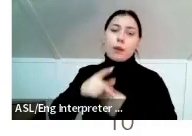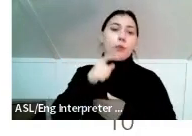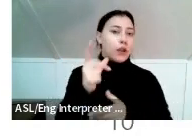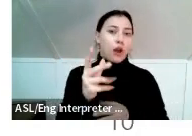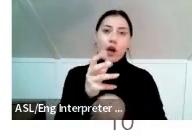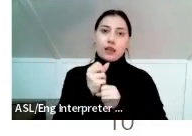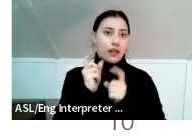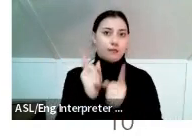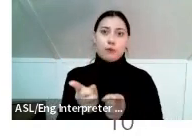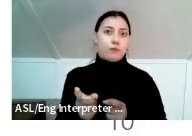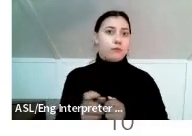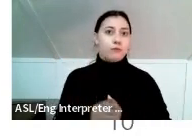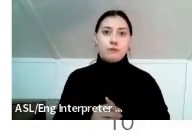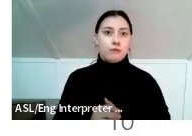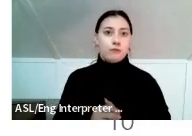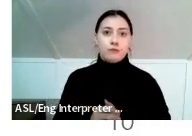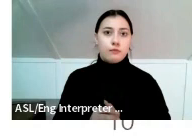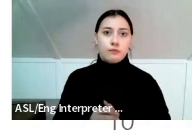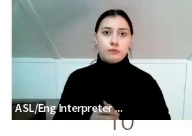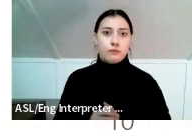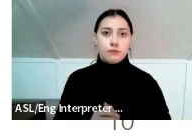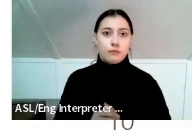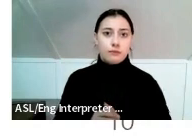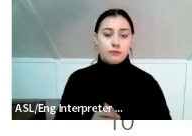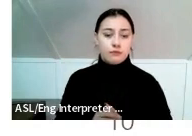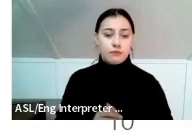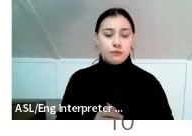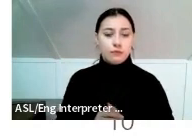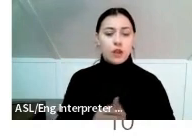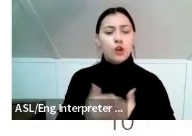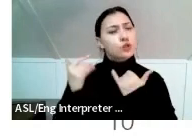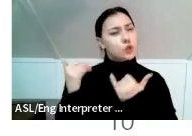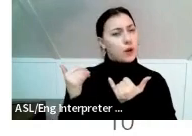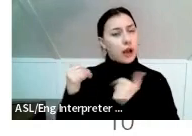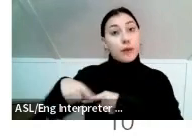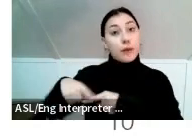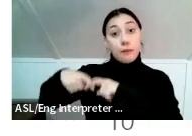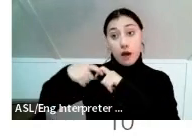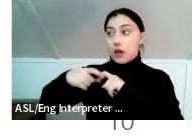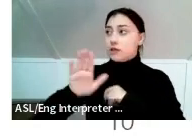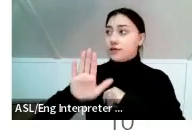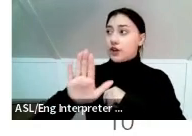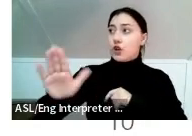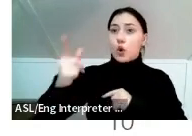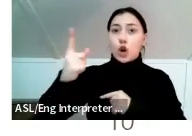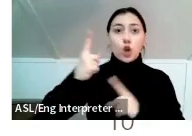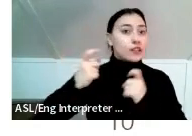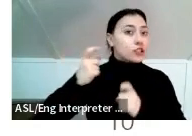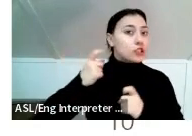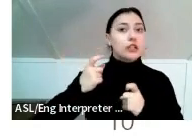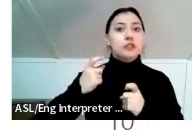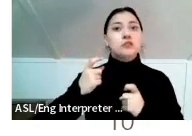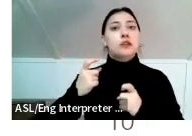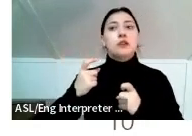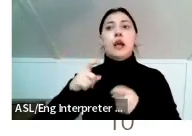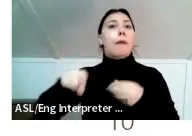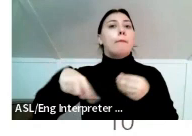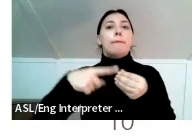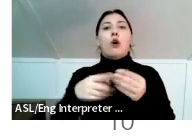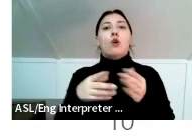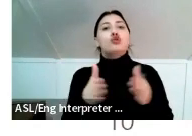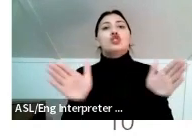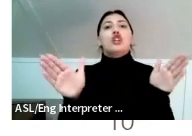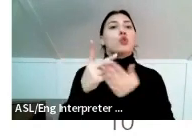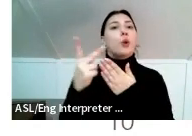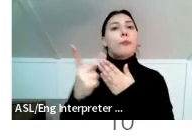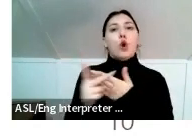grants. So at this point, I'd like to pause for questions around the general program overview,